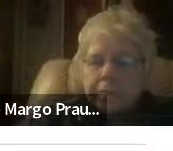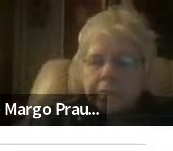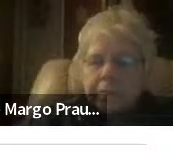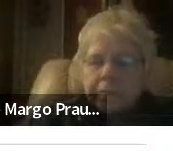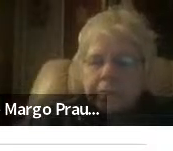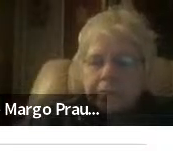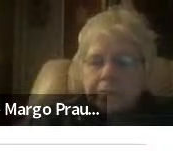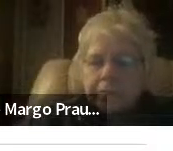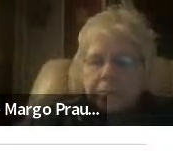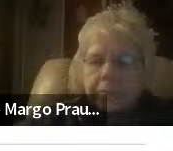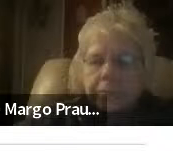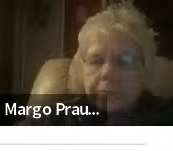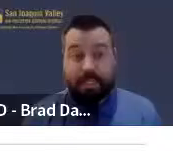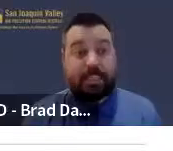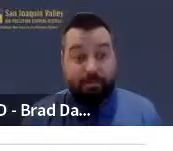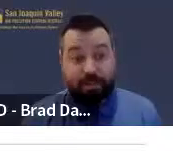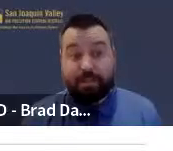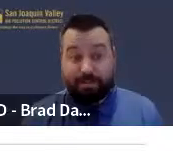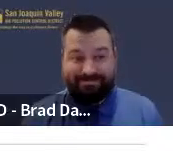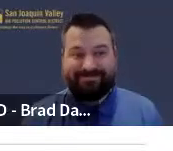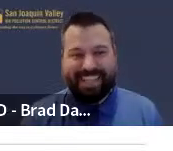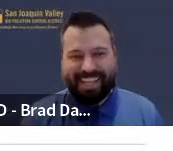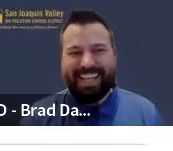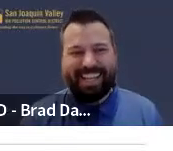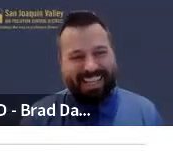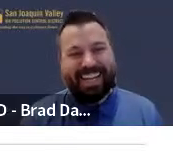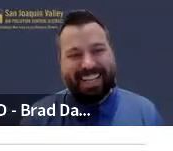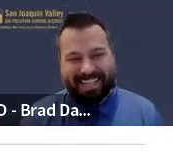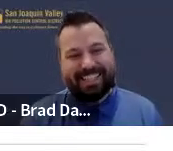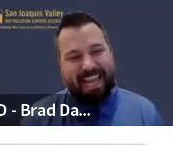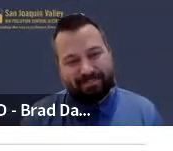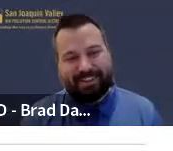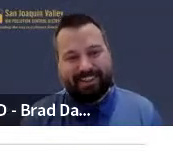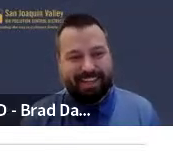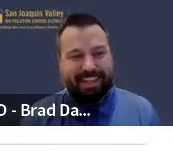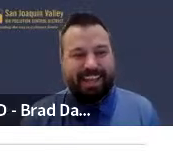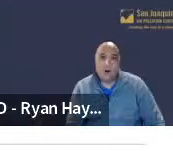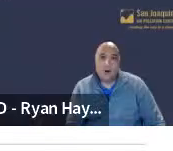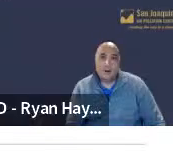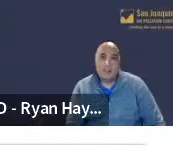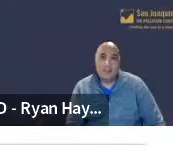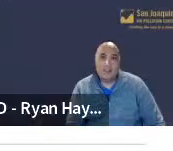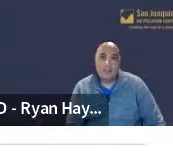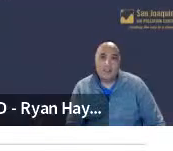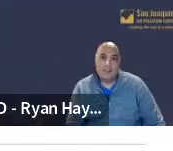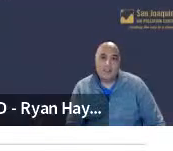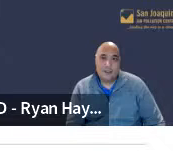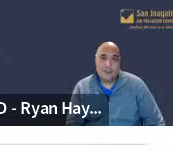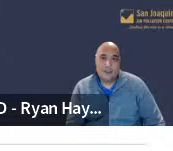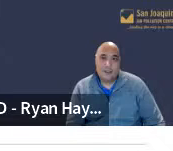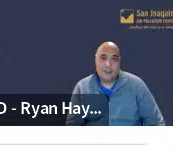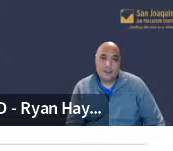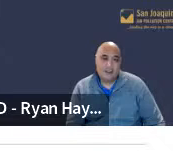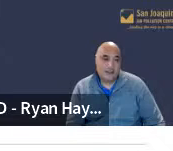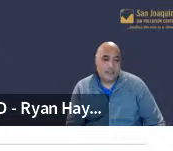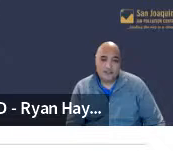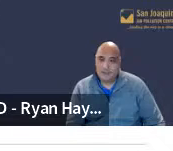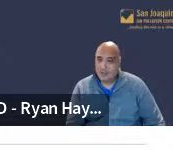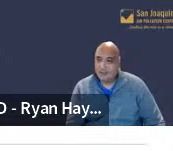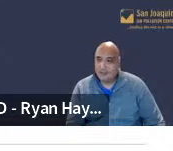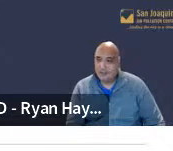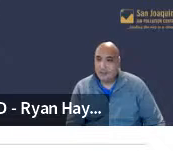that considered? Do you know? It's everything. It is everything. So Margot, I think a key point that Brad's